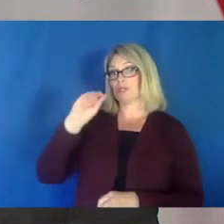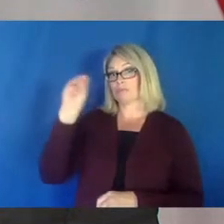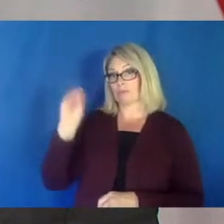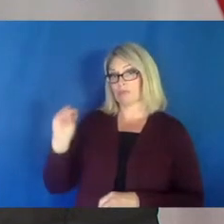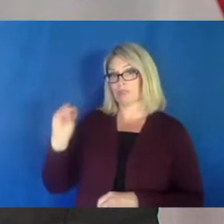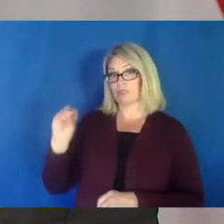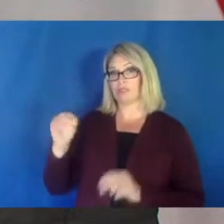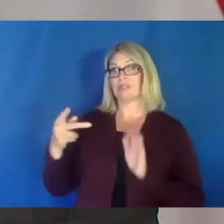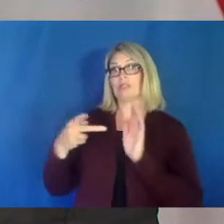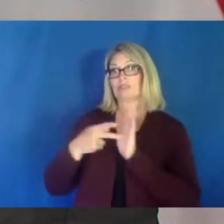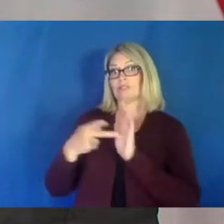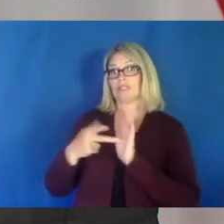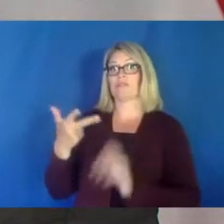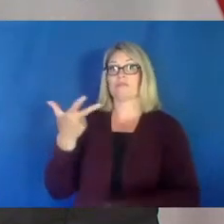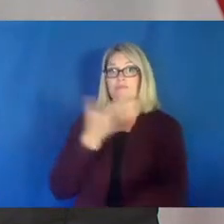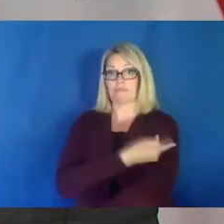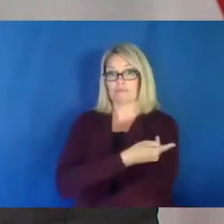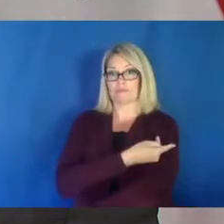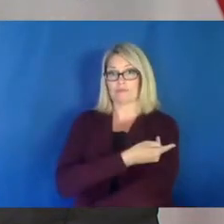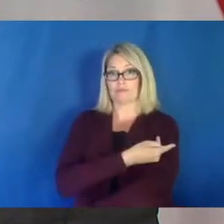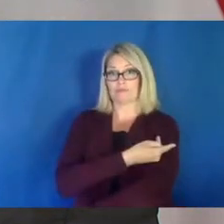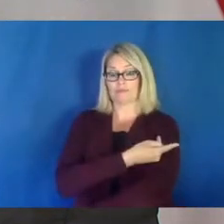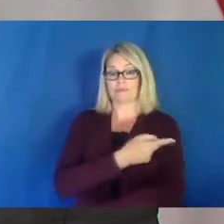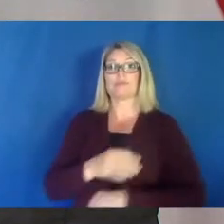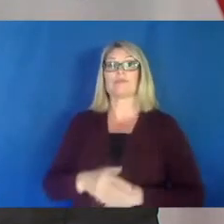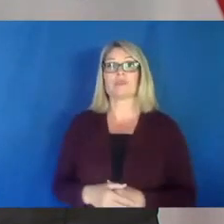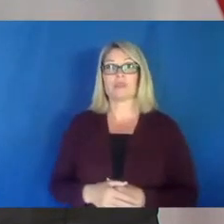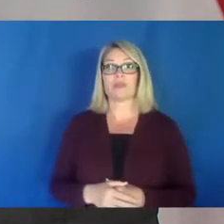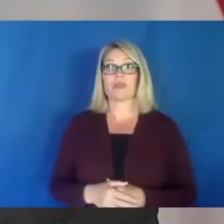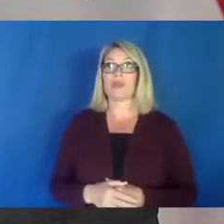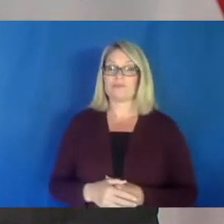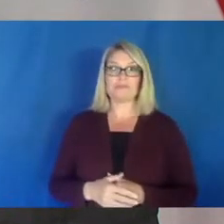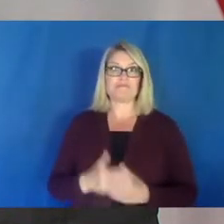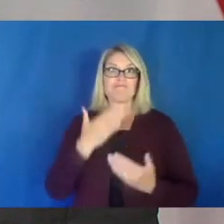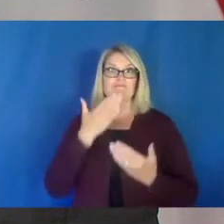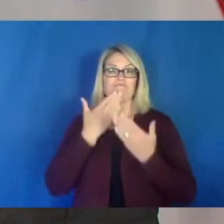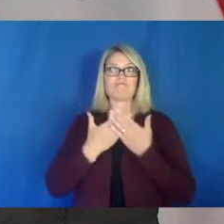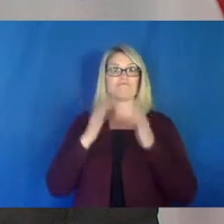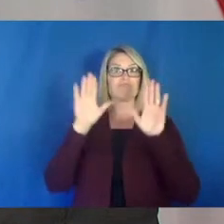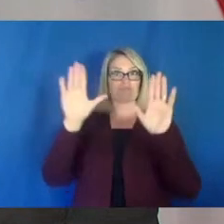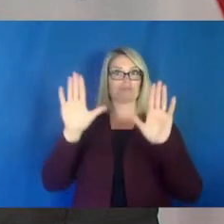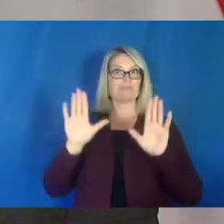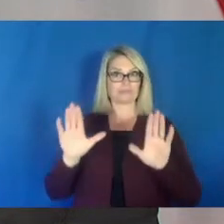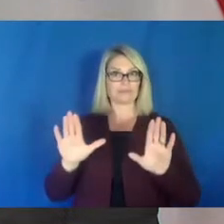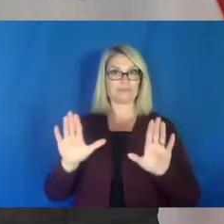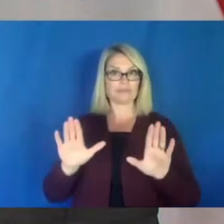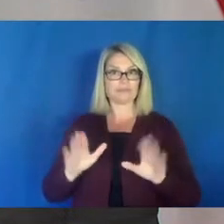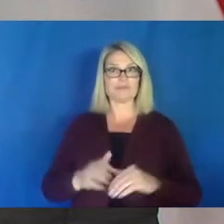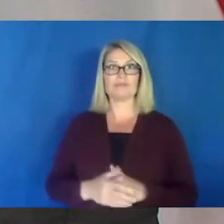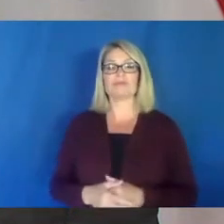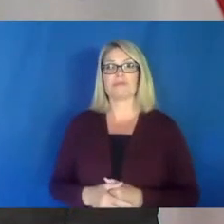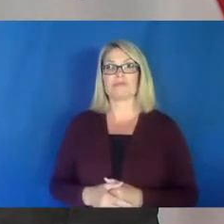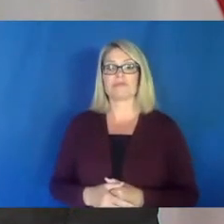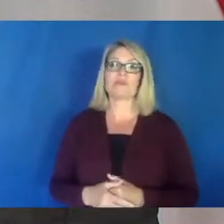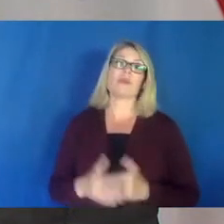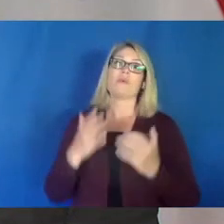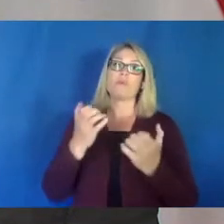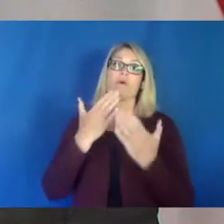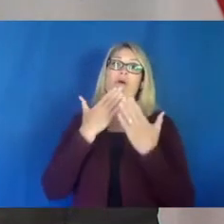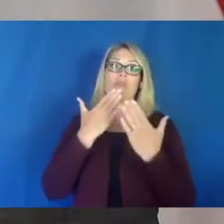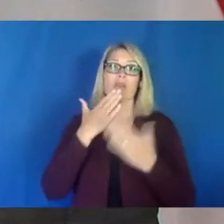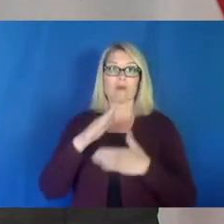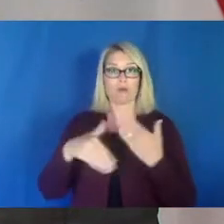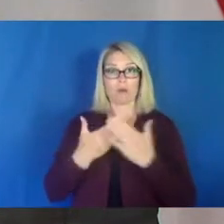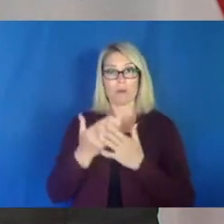So this is a major milestone in our journey, and really want to thank all Islanders for being